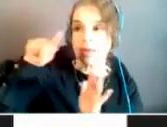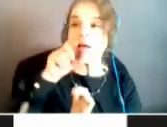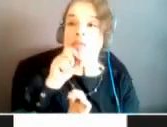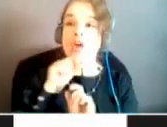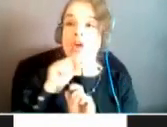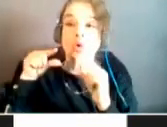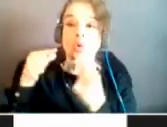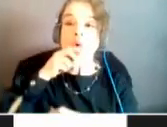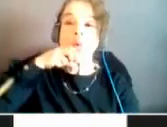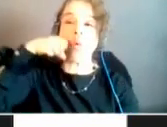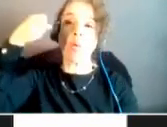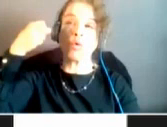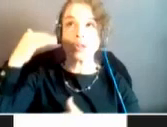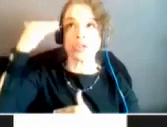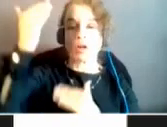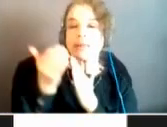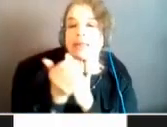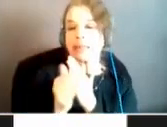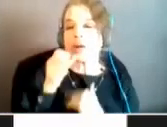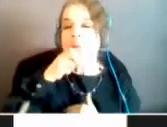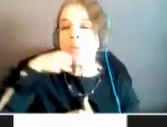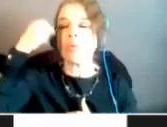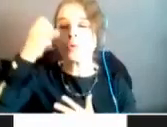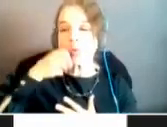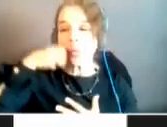as older adults get older.